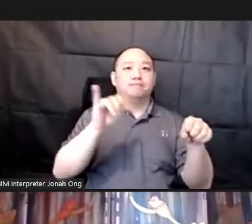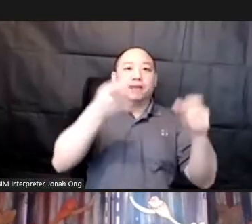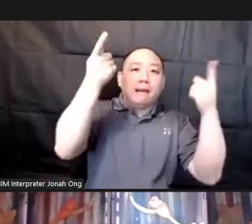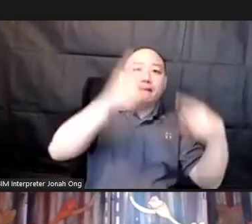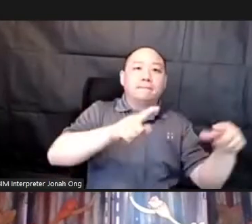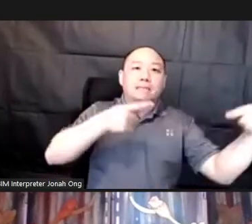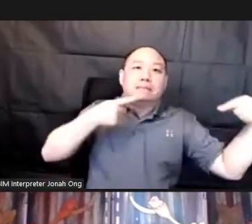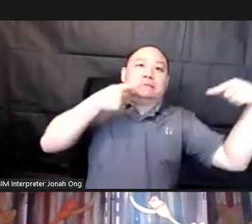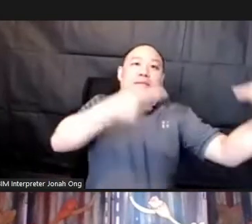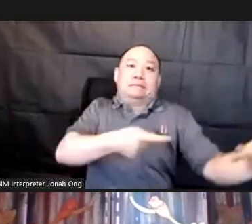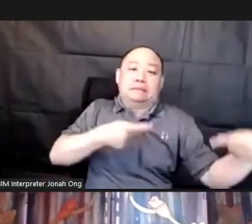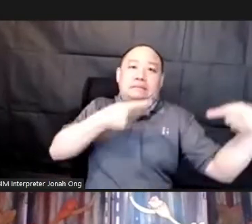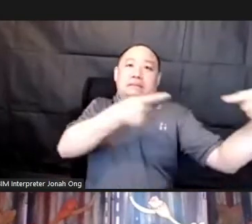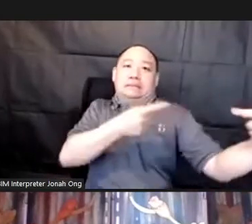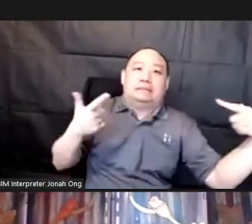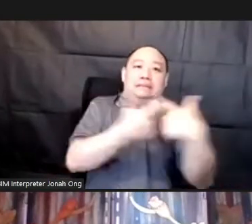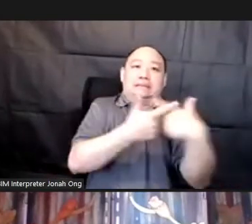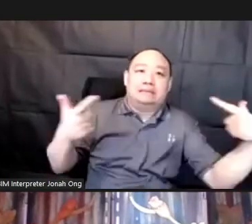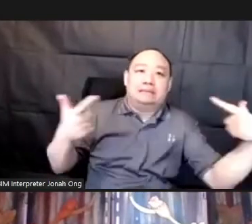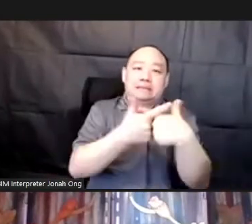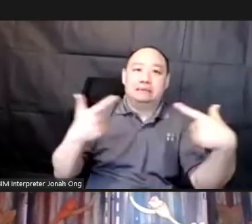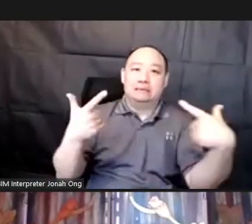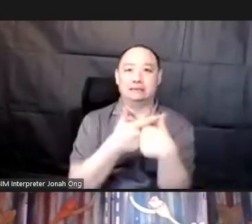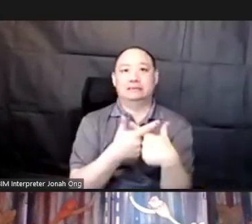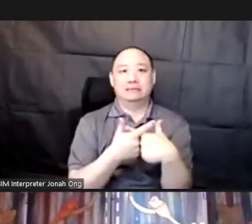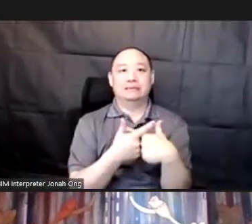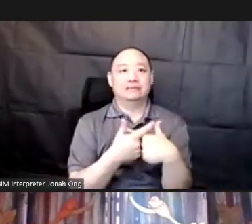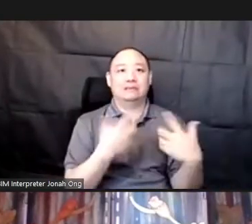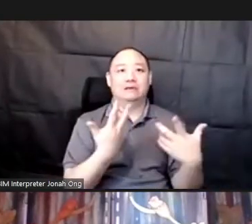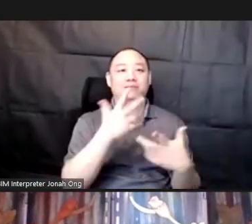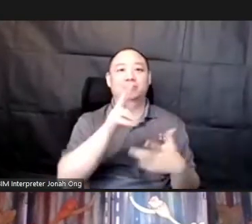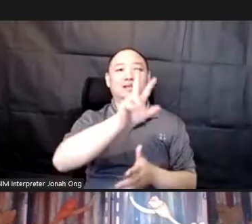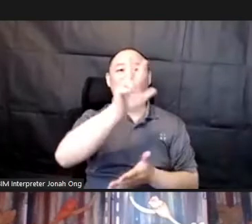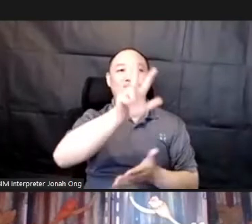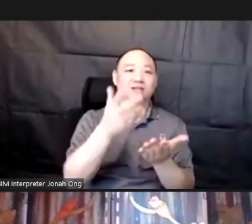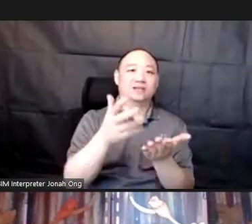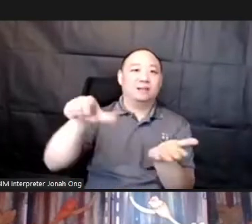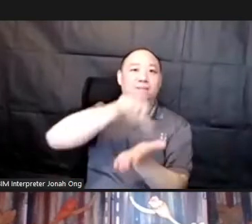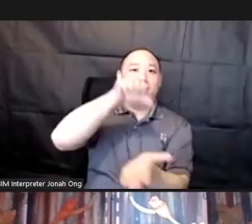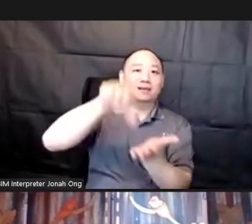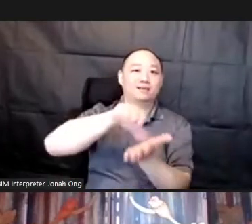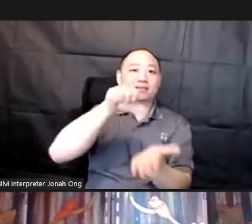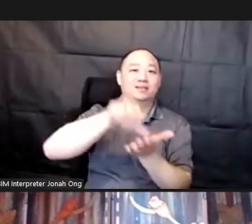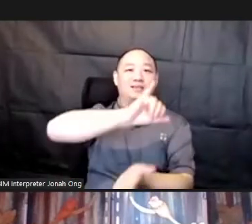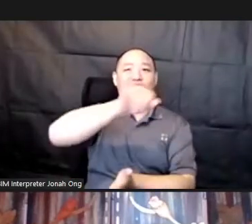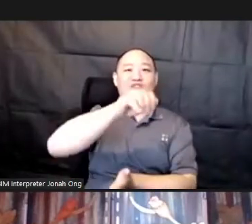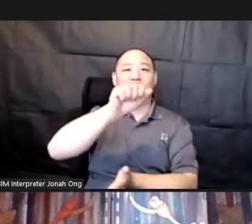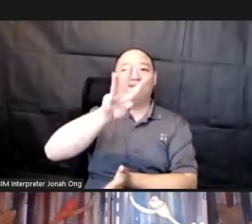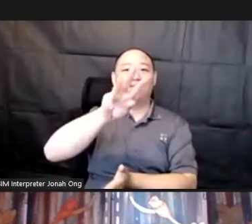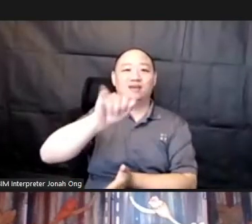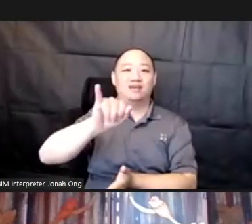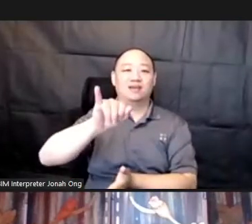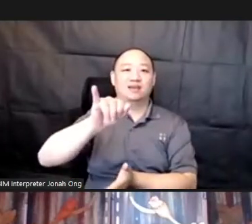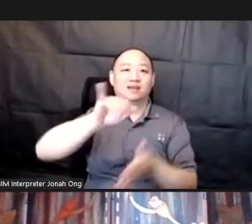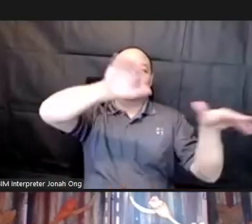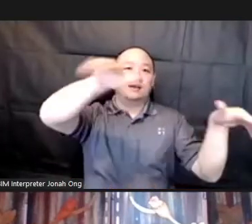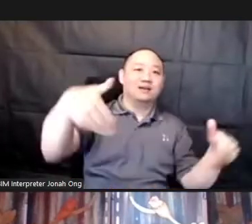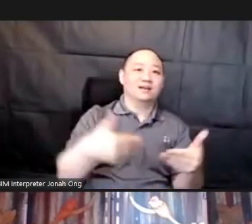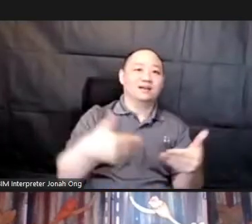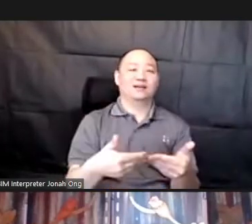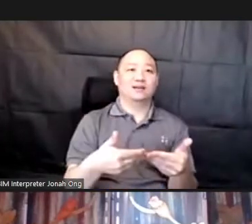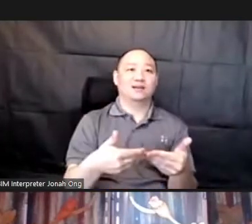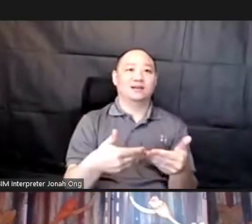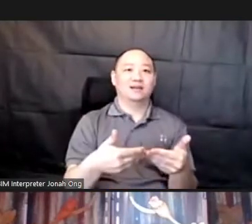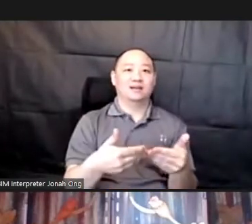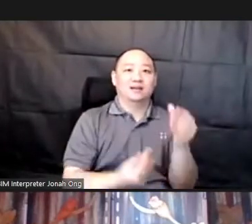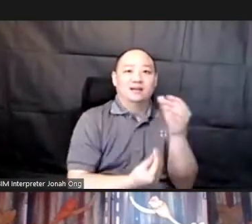how when the three pages of Jawi was introduced, or that it's always been there and then suddenly was brought to